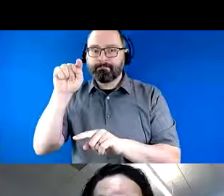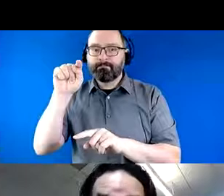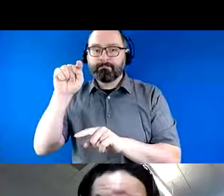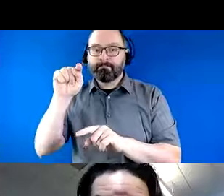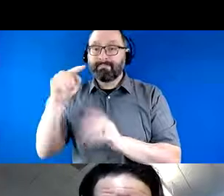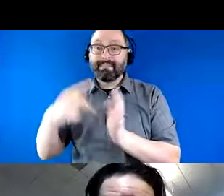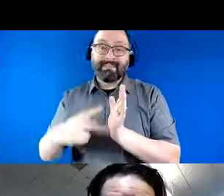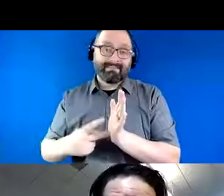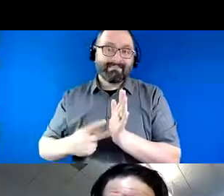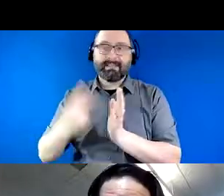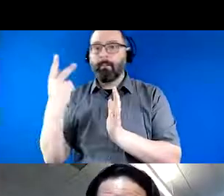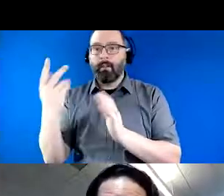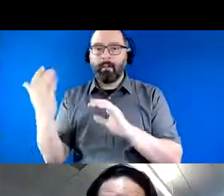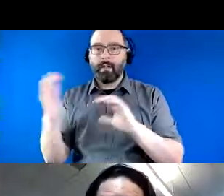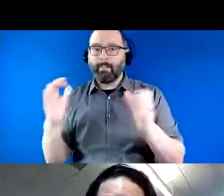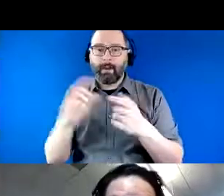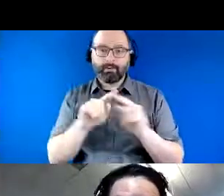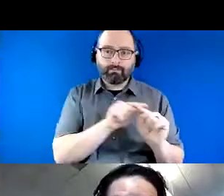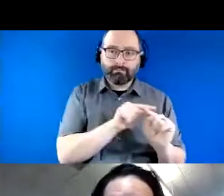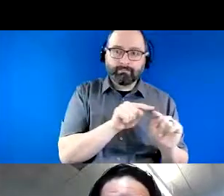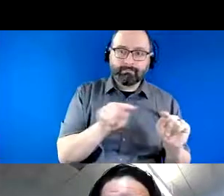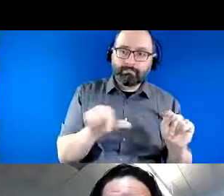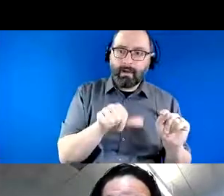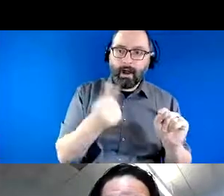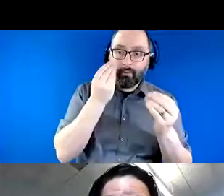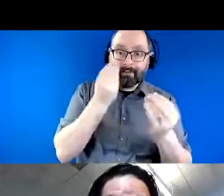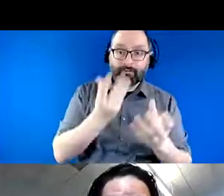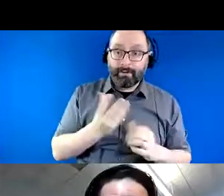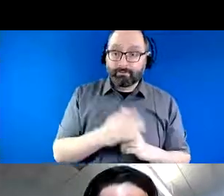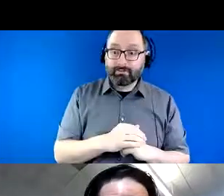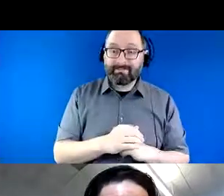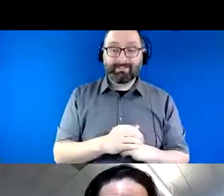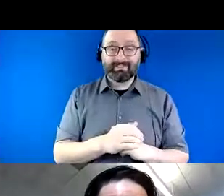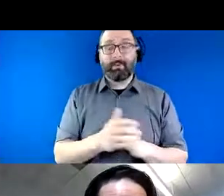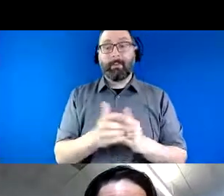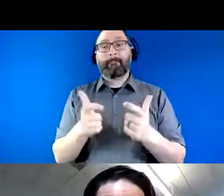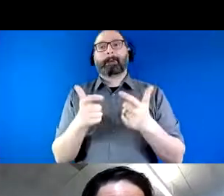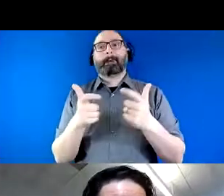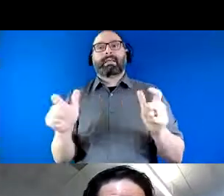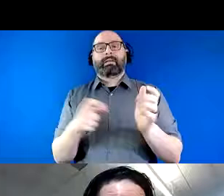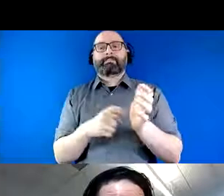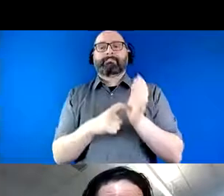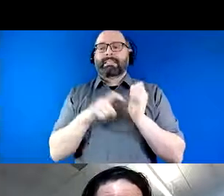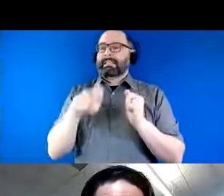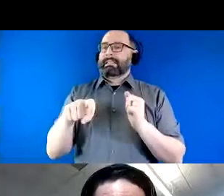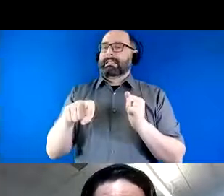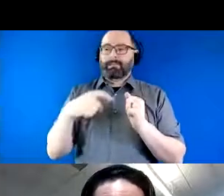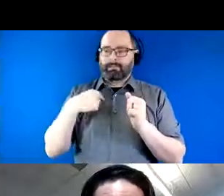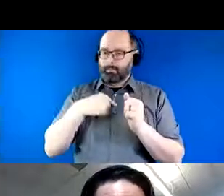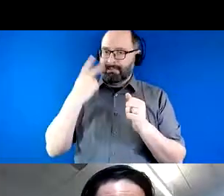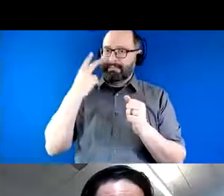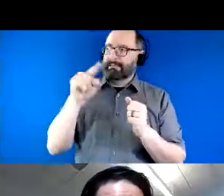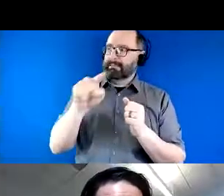twice as long compared to all the other type of information. So there's a big need outside, right? We know, we sense that